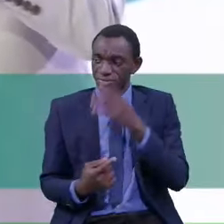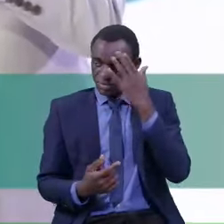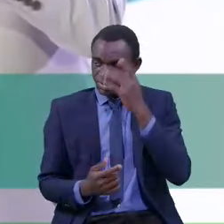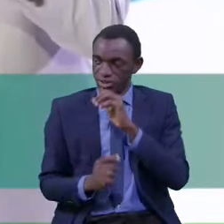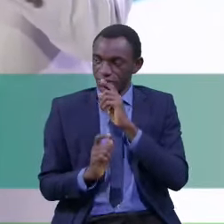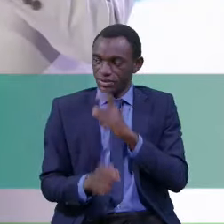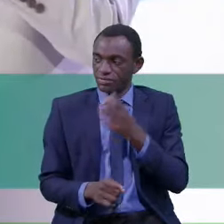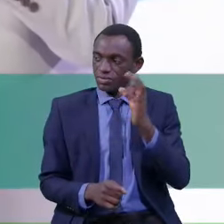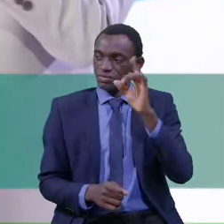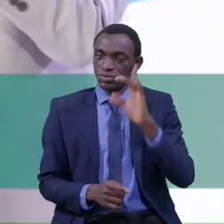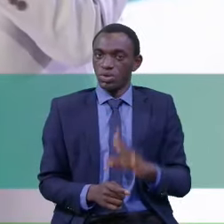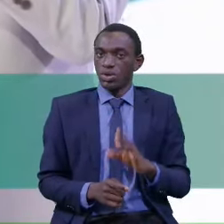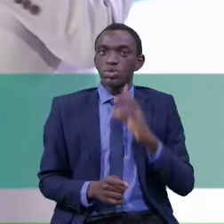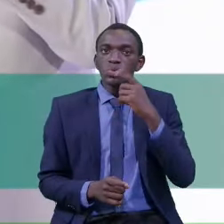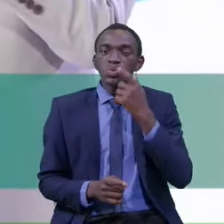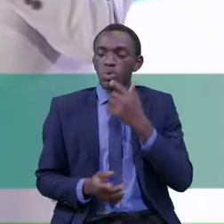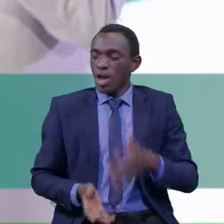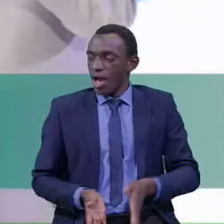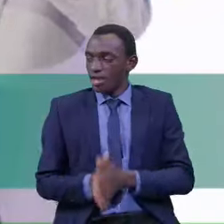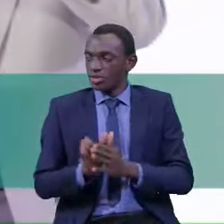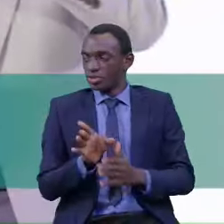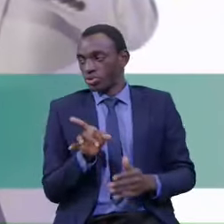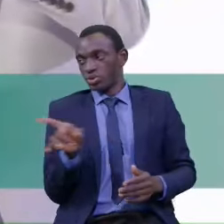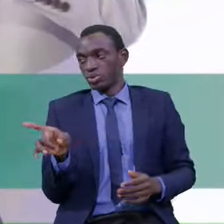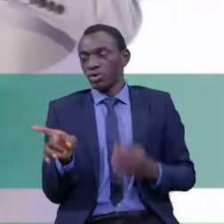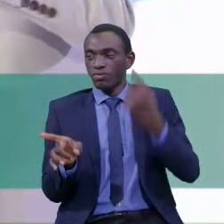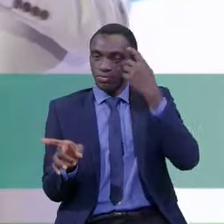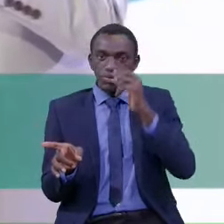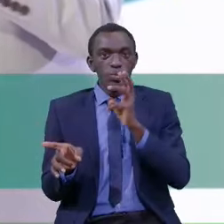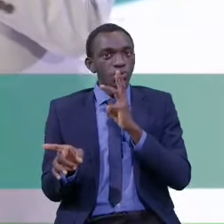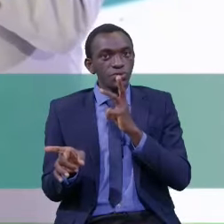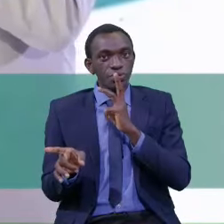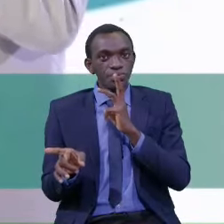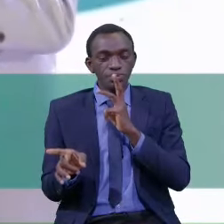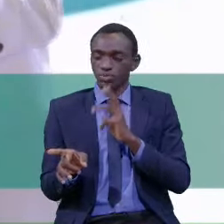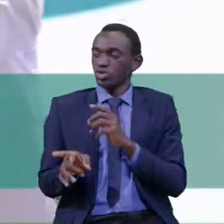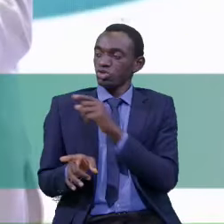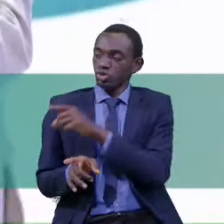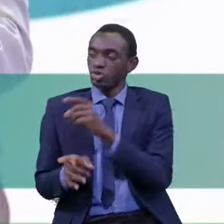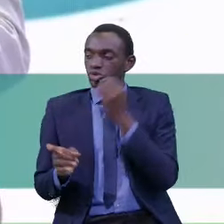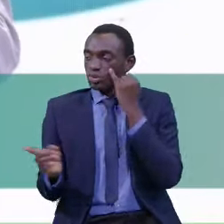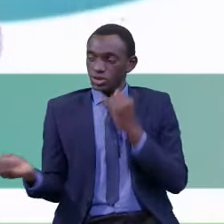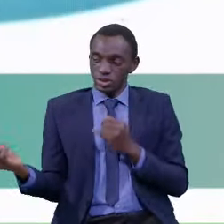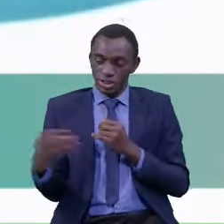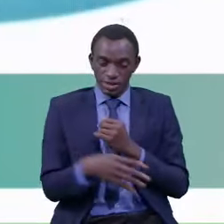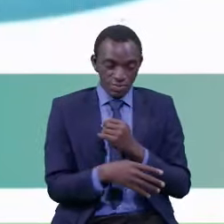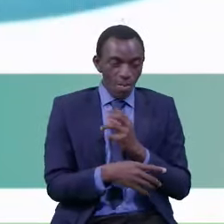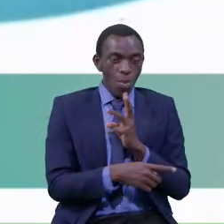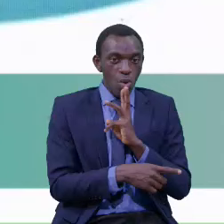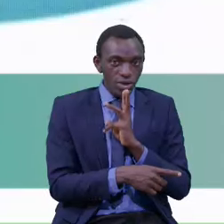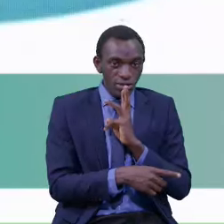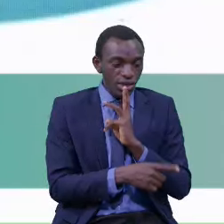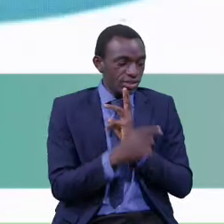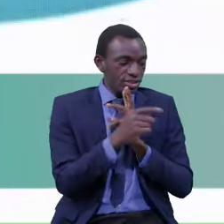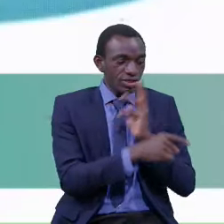Savior, asking you for a water, you would have given him the water, and he would have given